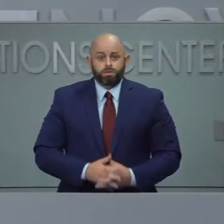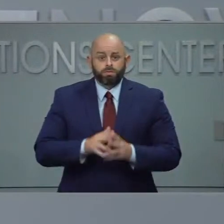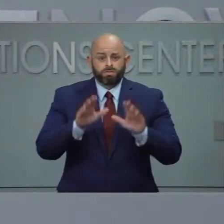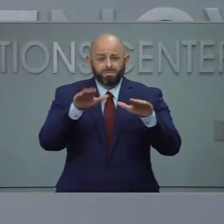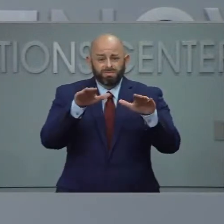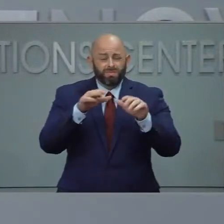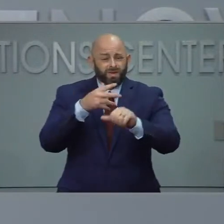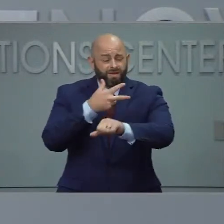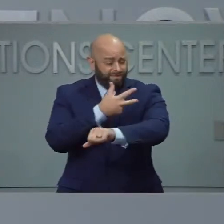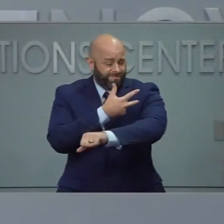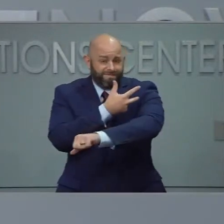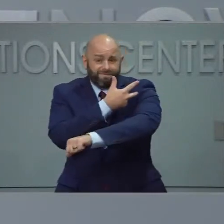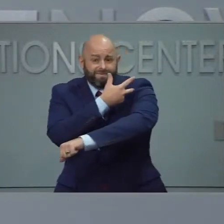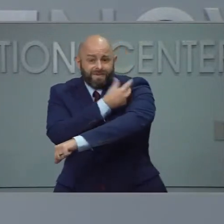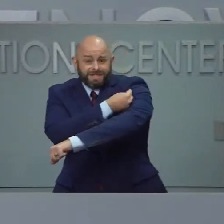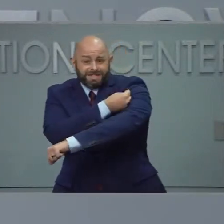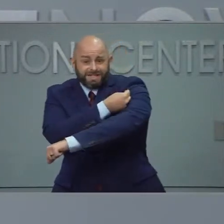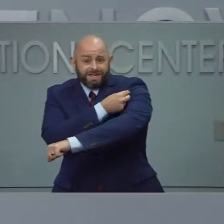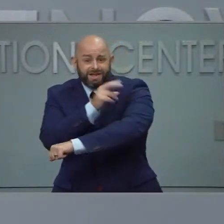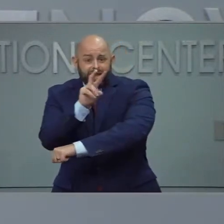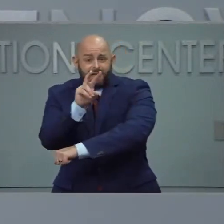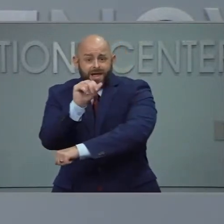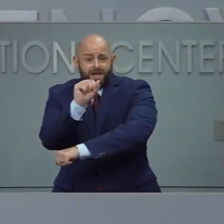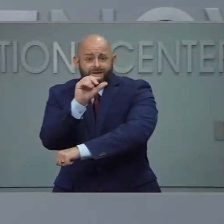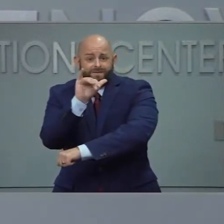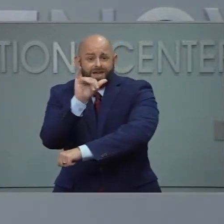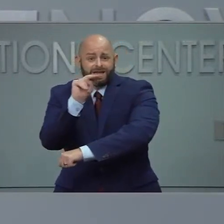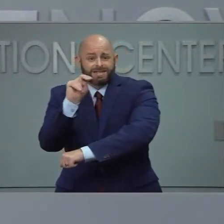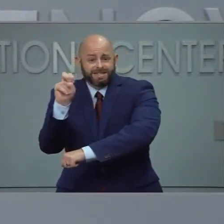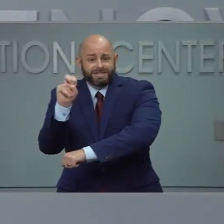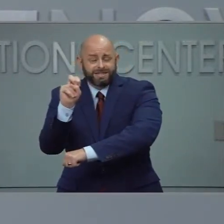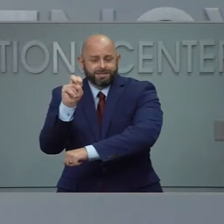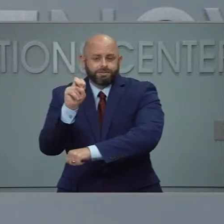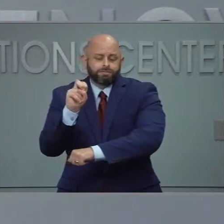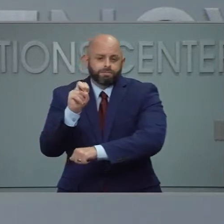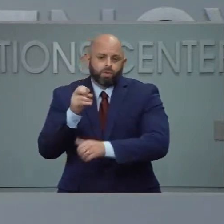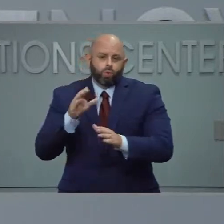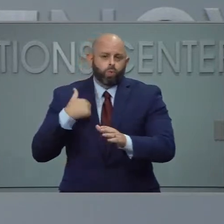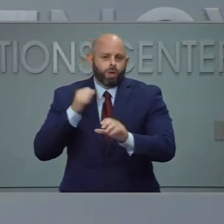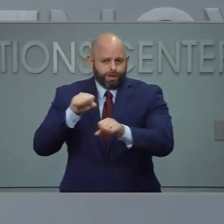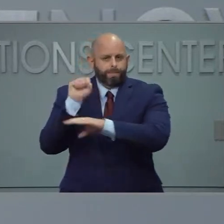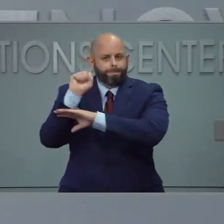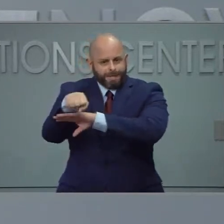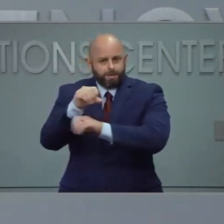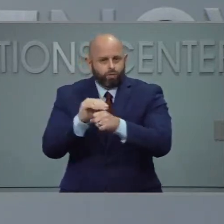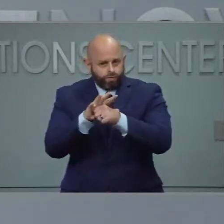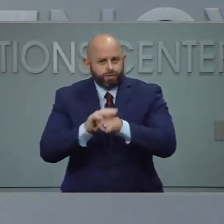Vaccinations are our way out of this pandemic. Don't wait to vaccinate. Thank you, Governor.